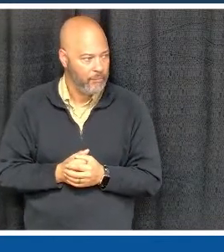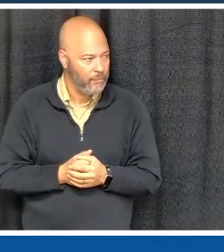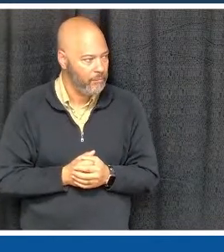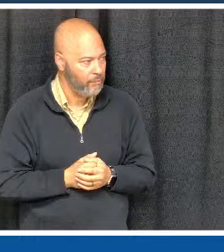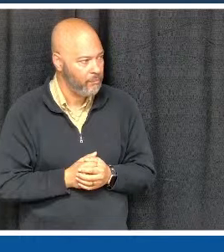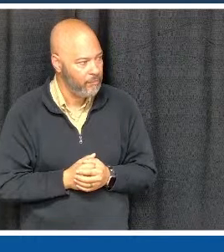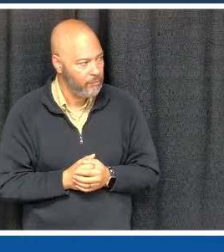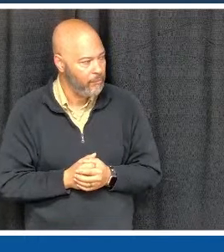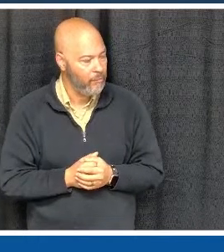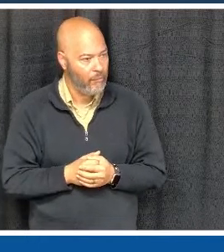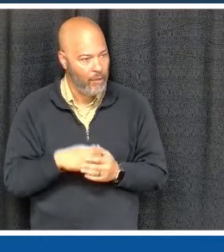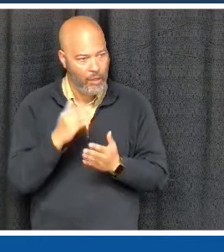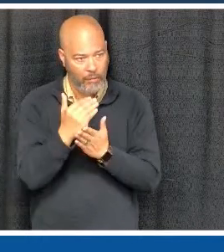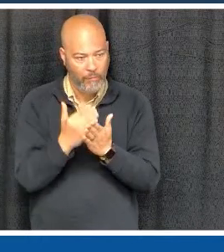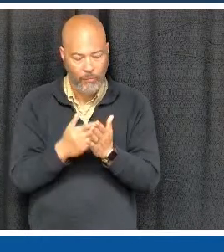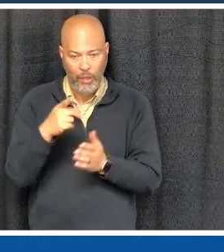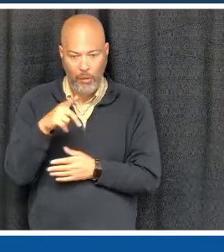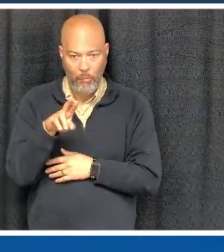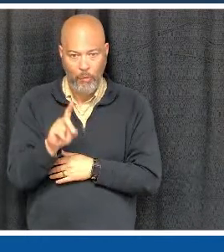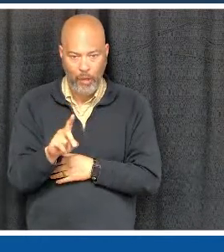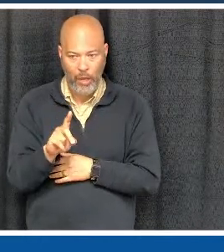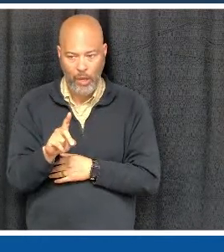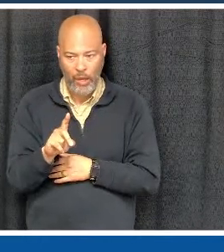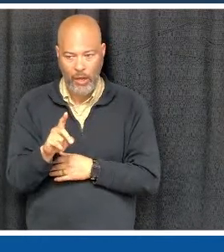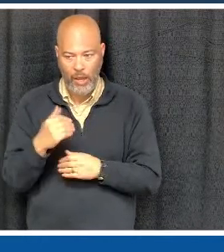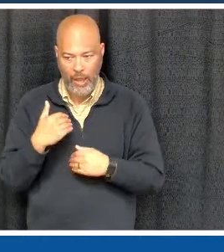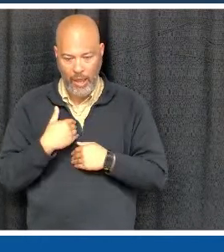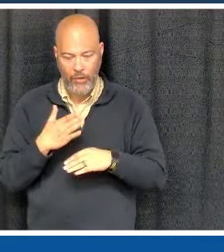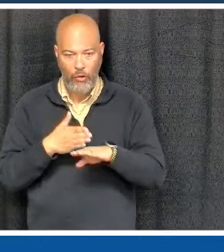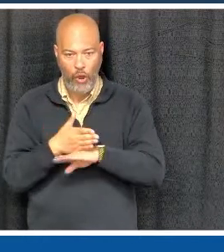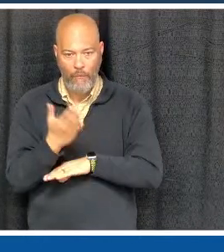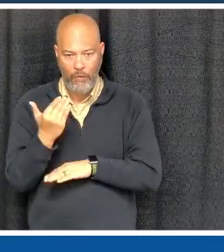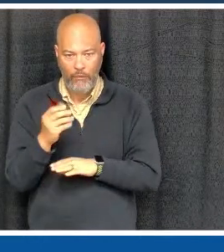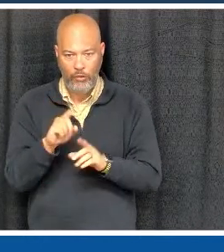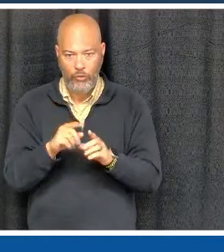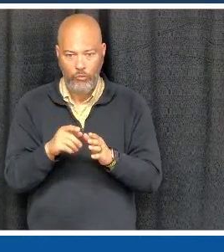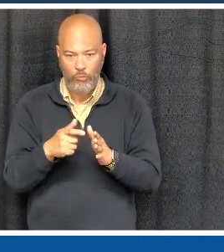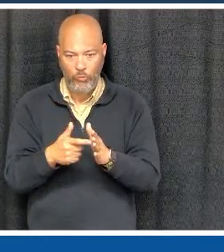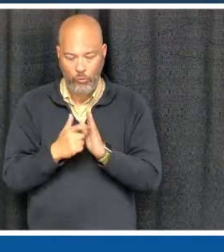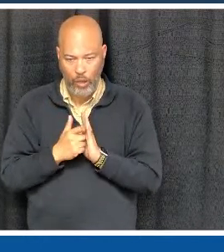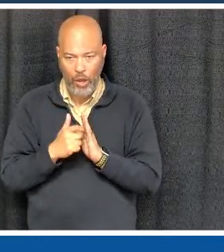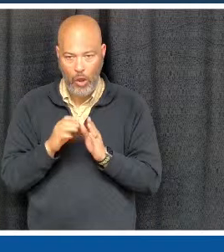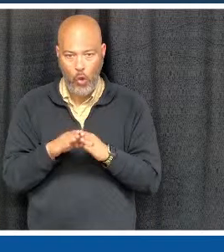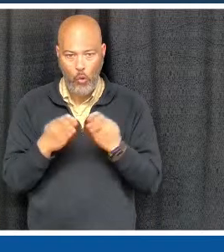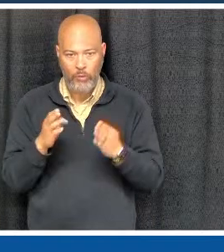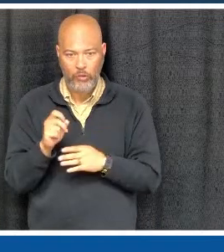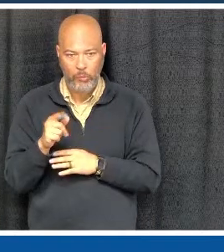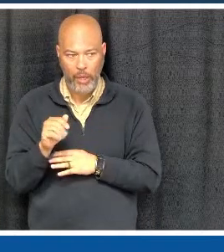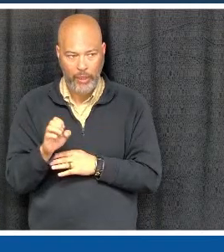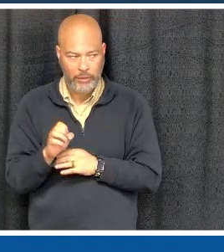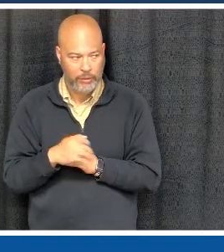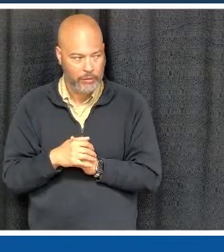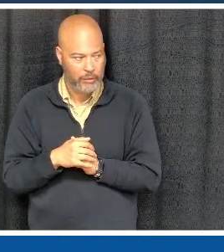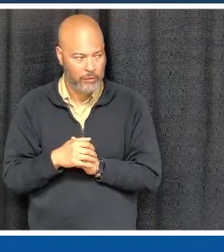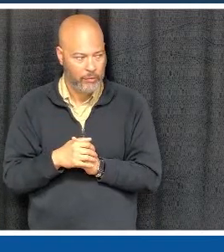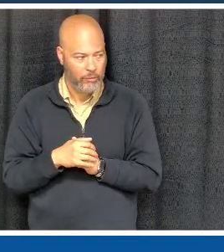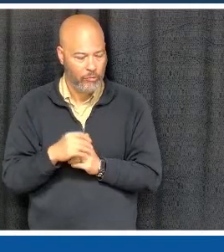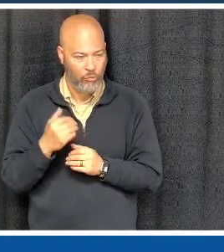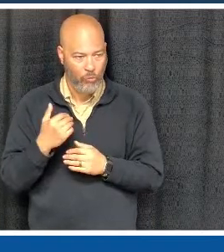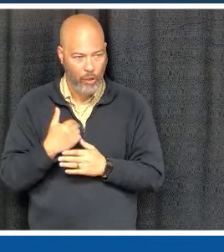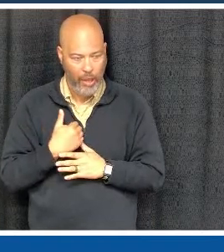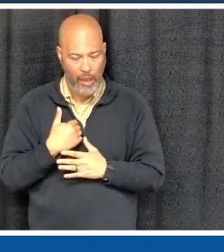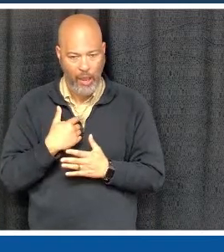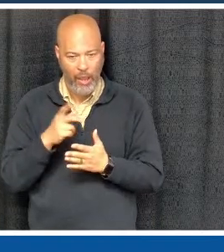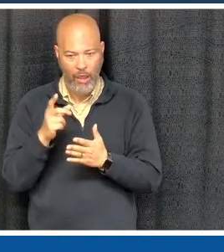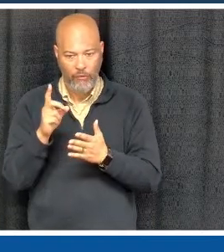Going a little further down, a PUD does exceed the minimum 15% required open space. We do have the architecturals